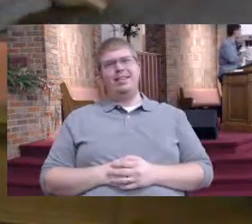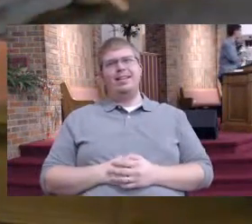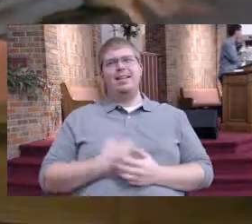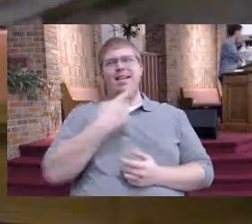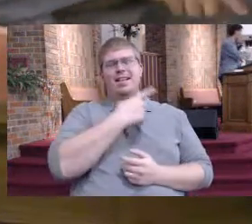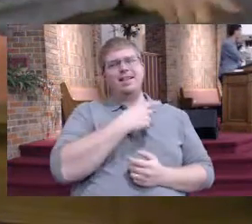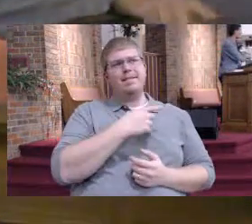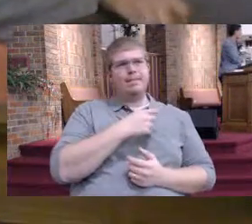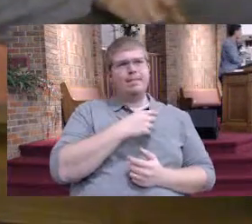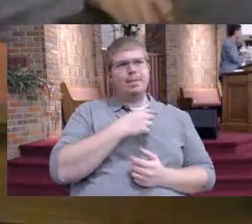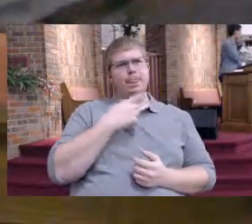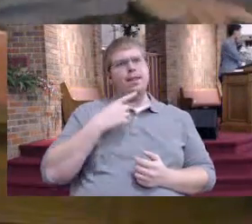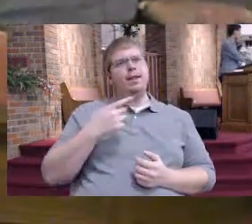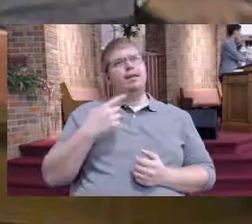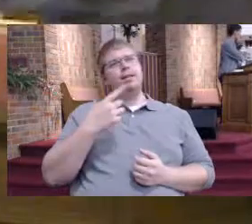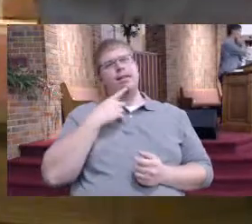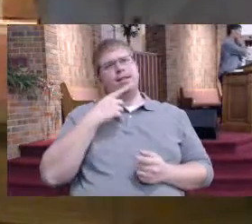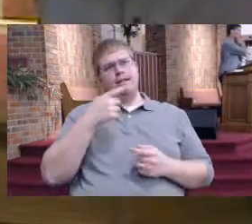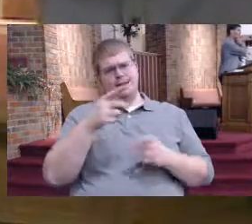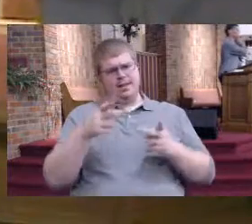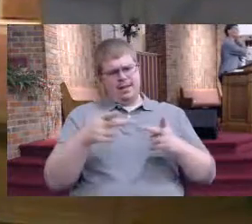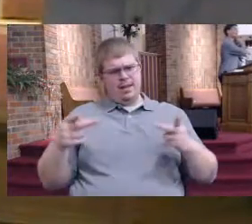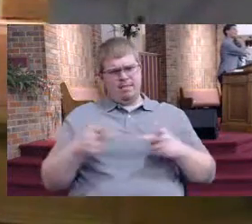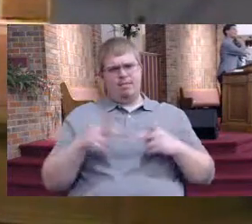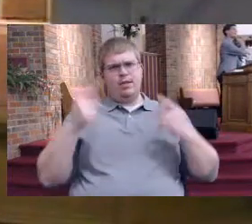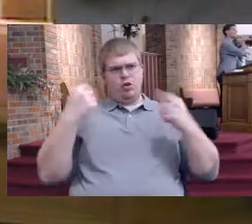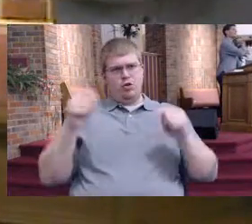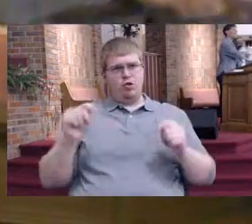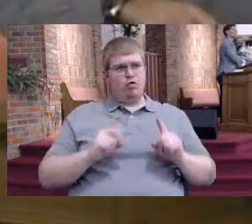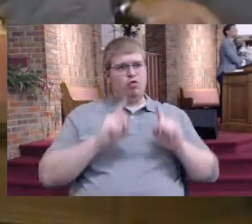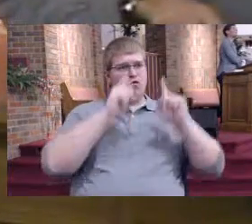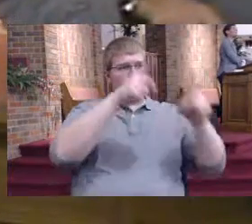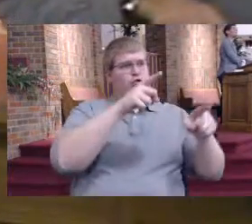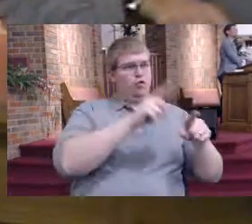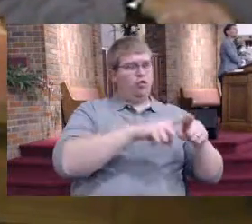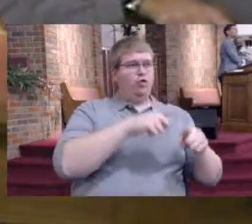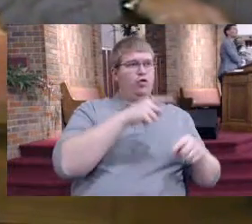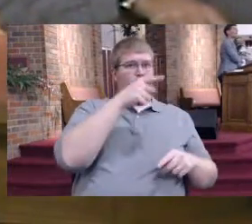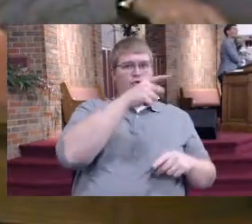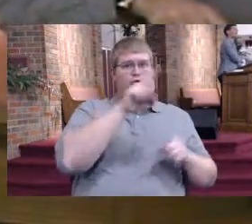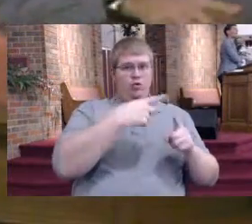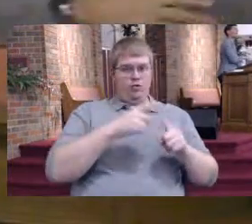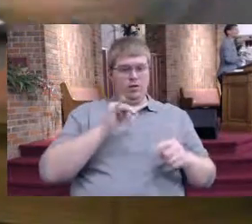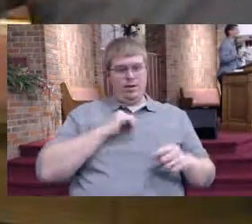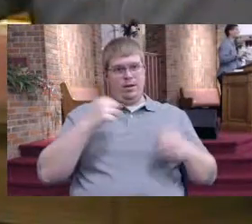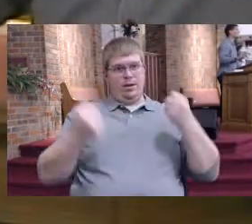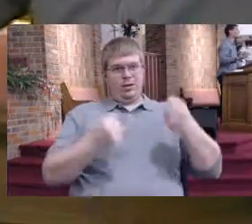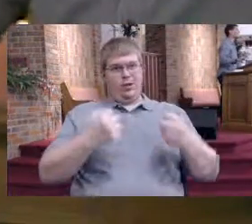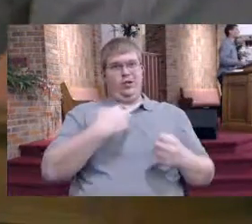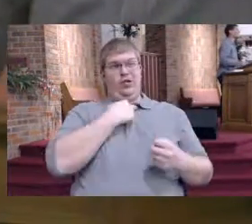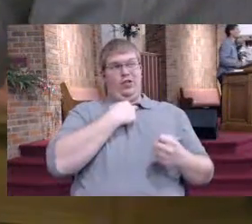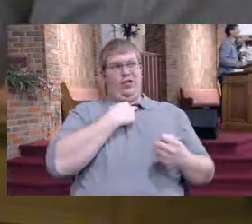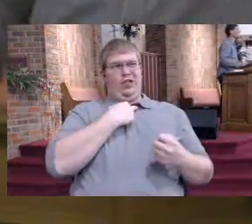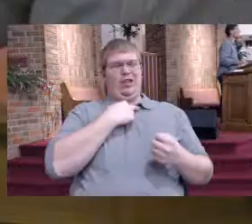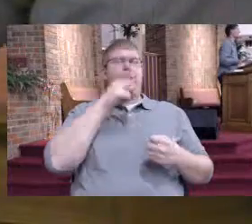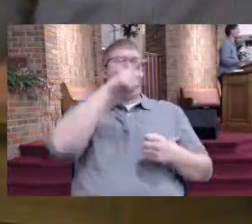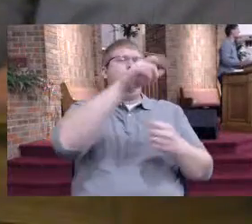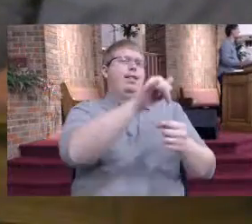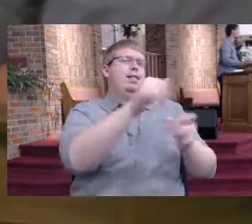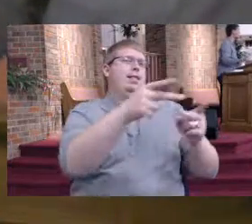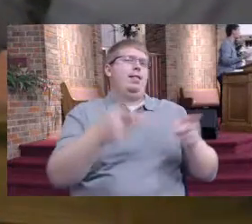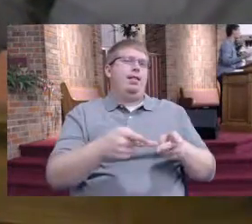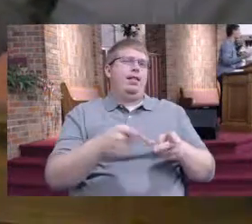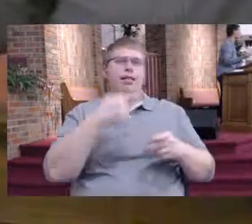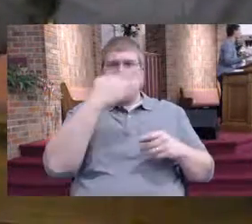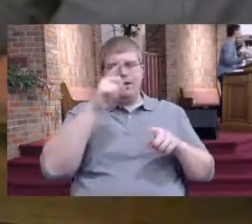happened was the place that we were trying to get to when I stuck the car was Lugila. And we couldn't get there because of the rainy season. The rainy